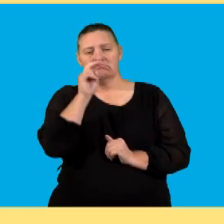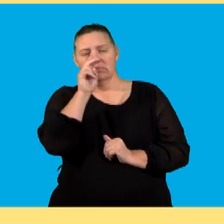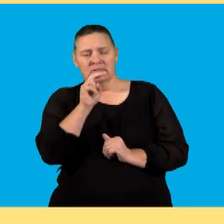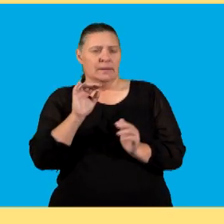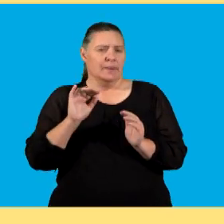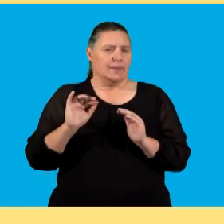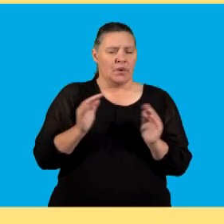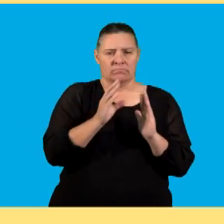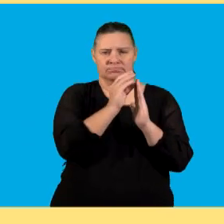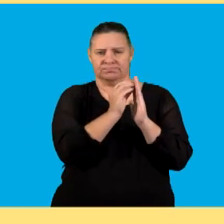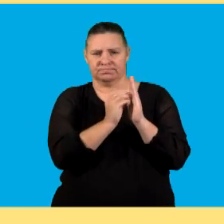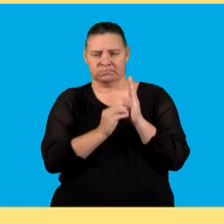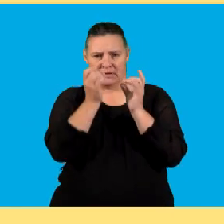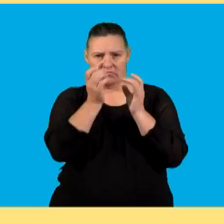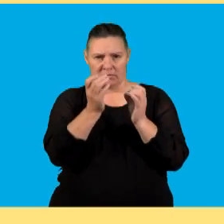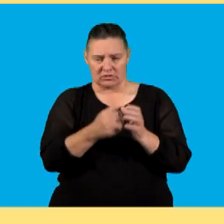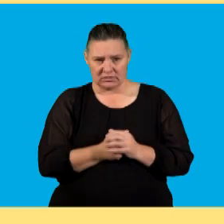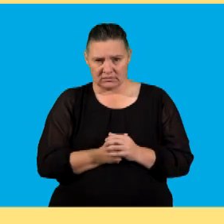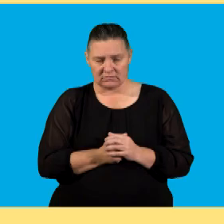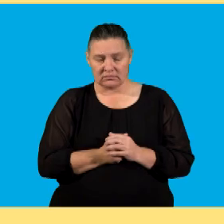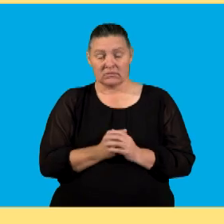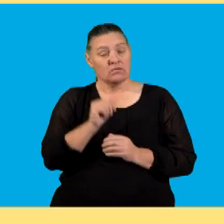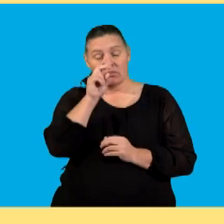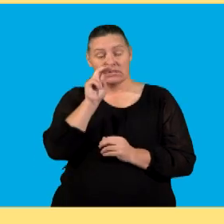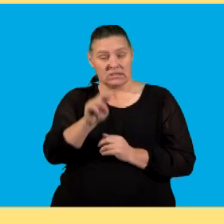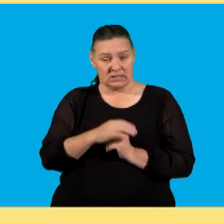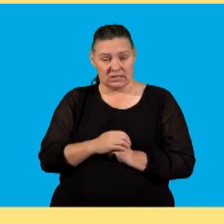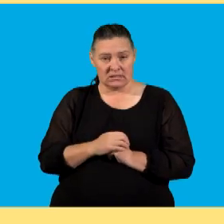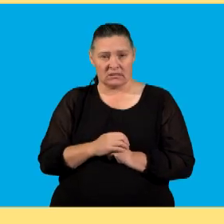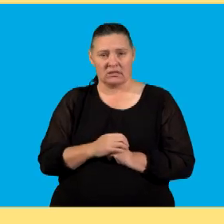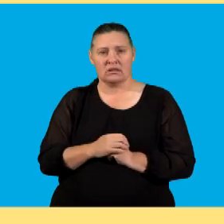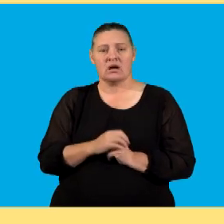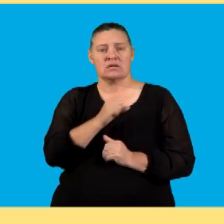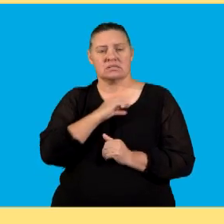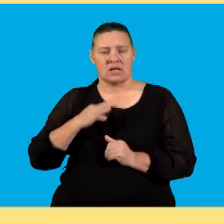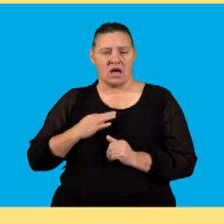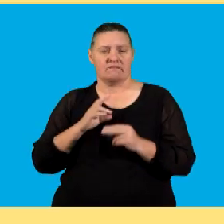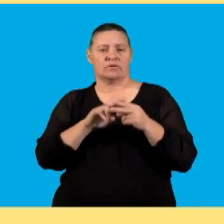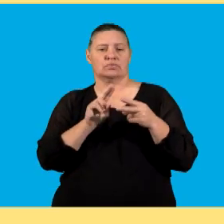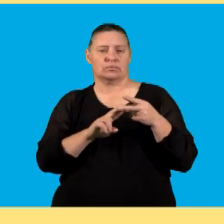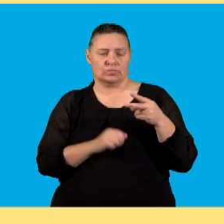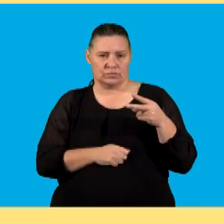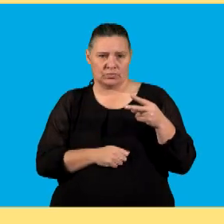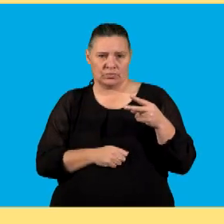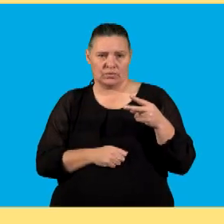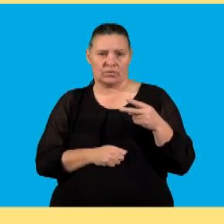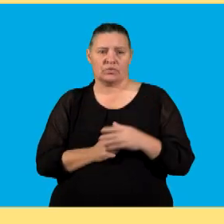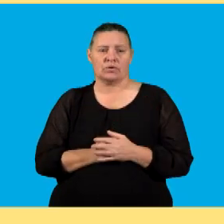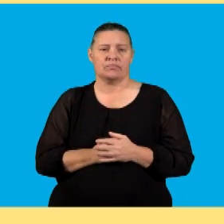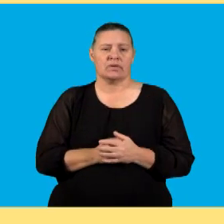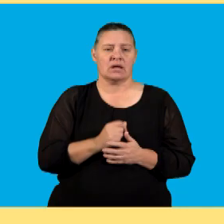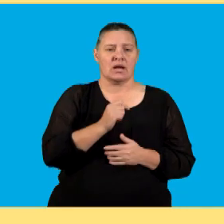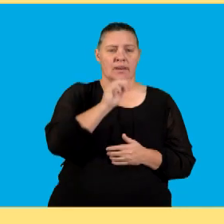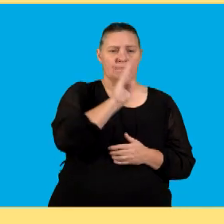see how we can record information. As you can see here, we have 2 employees. We have B. James and we have D.